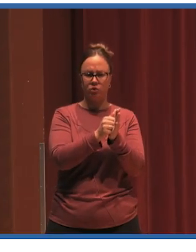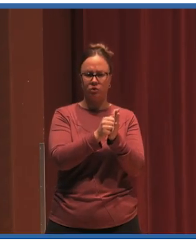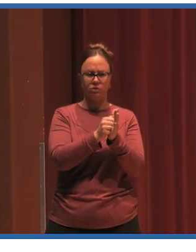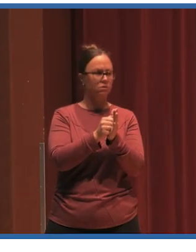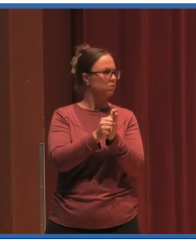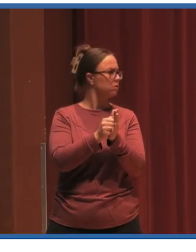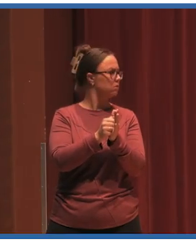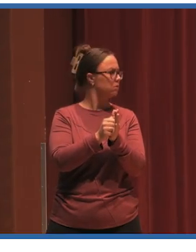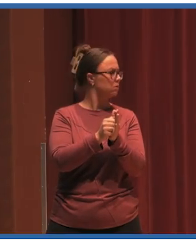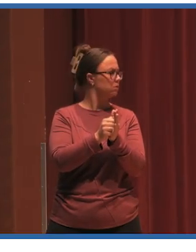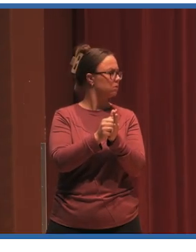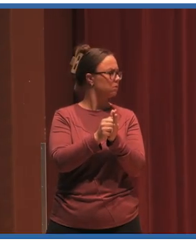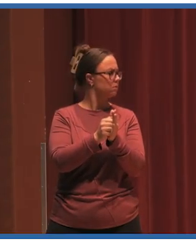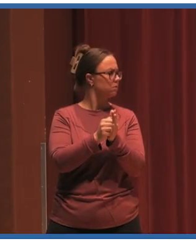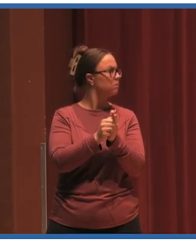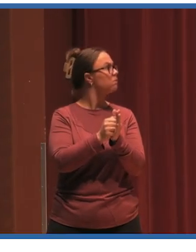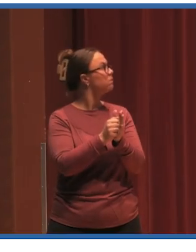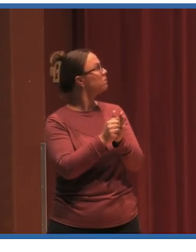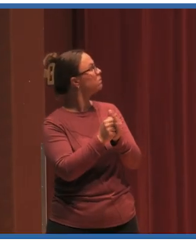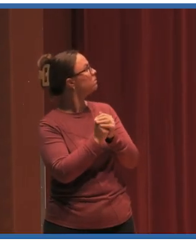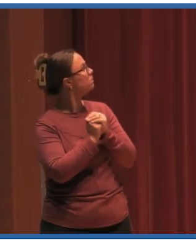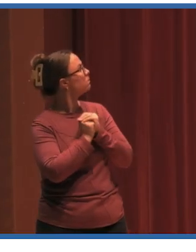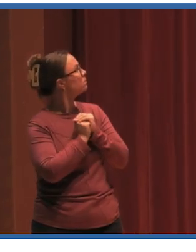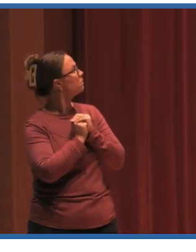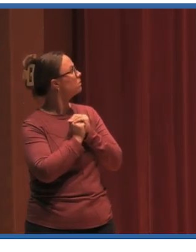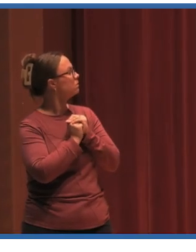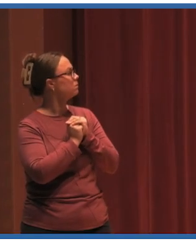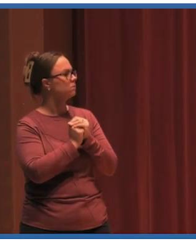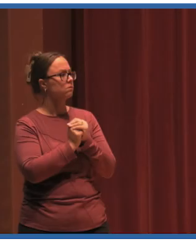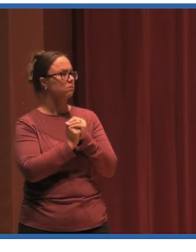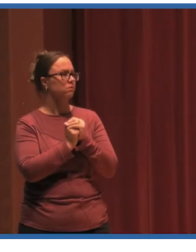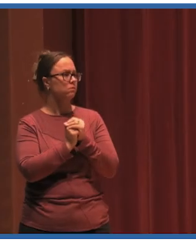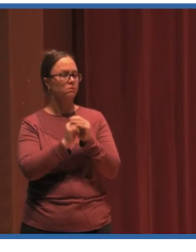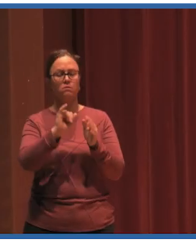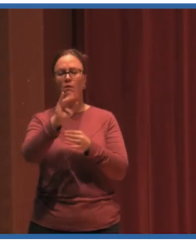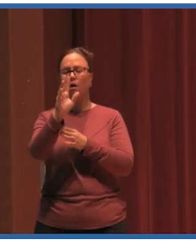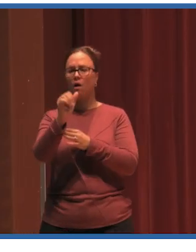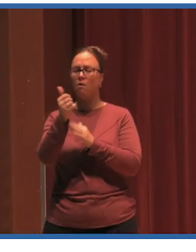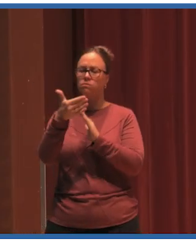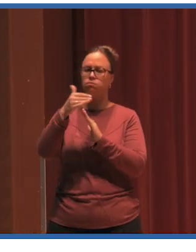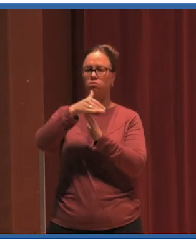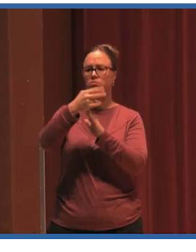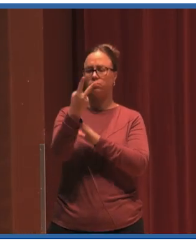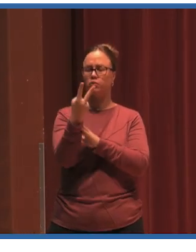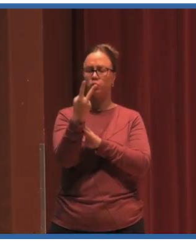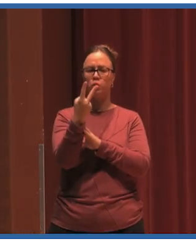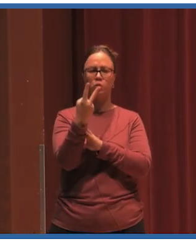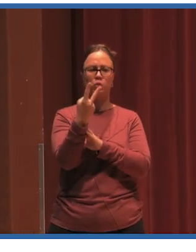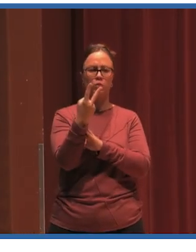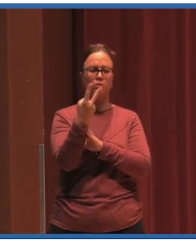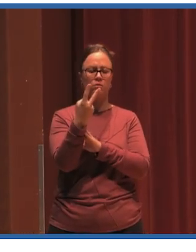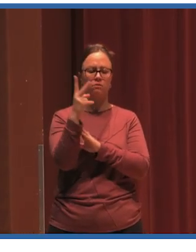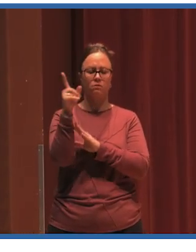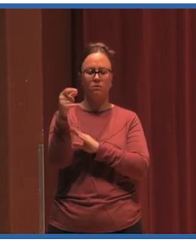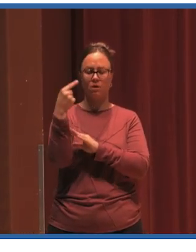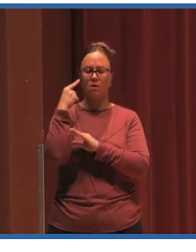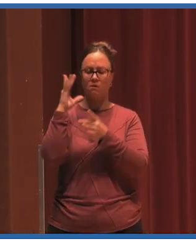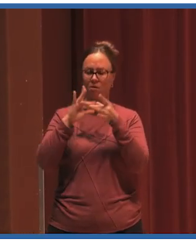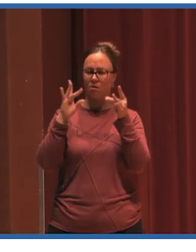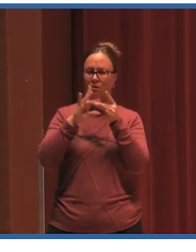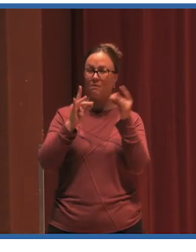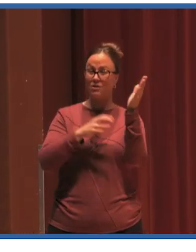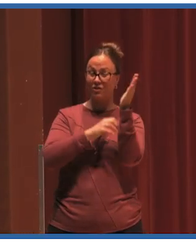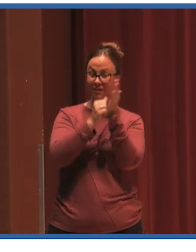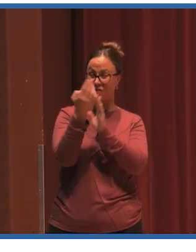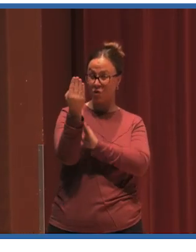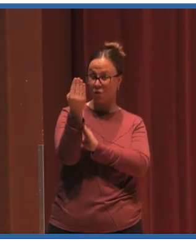highlighted cancer, Iowa being number 2 in incidence, there's been a lot of focus. The governor mentioned cancer 14